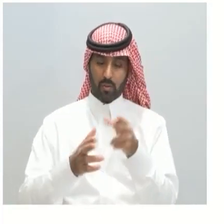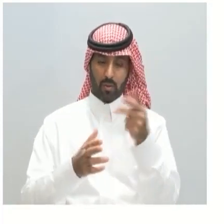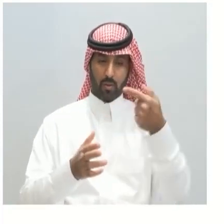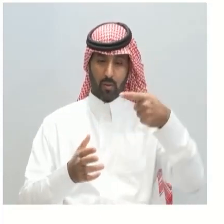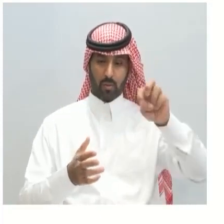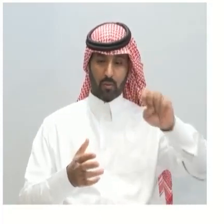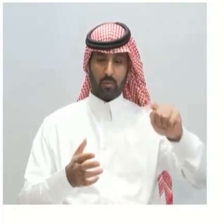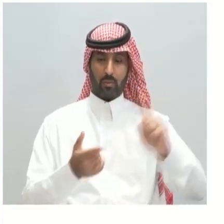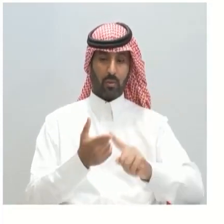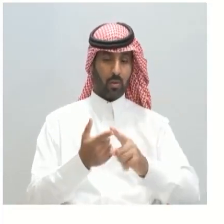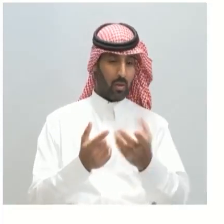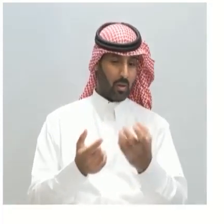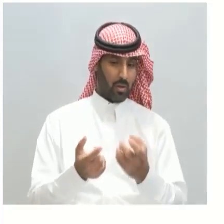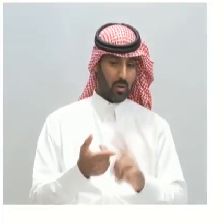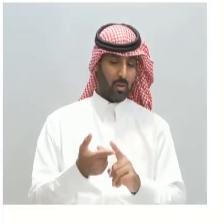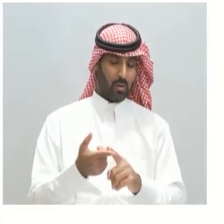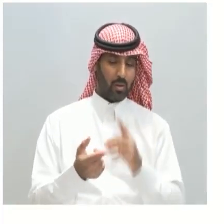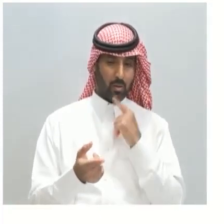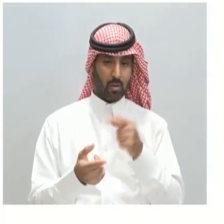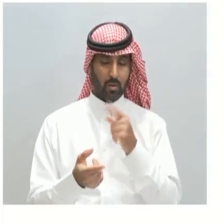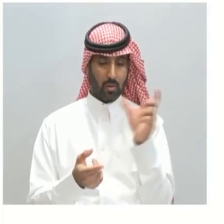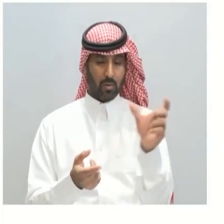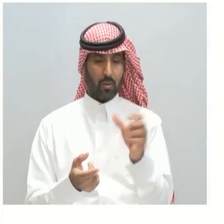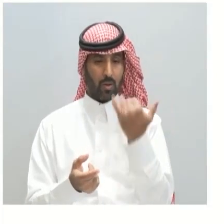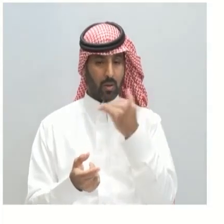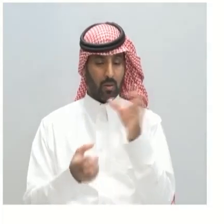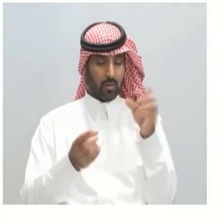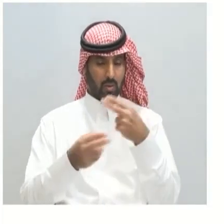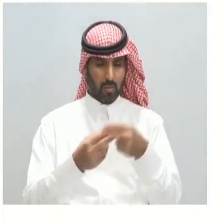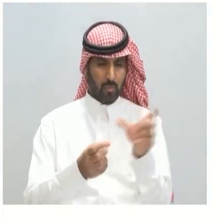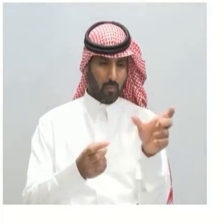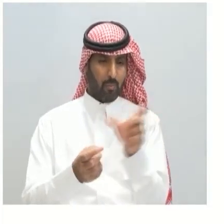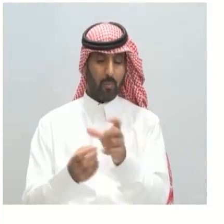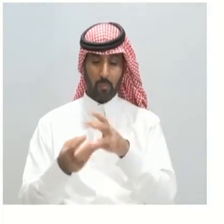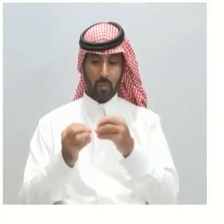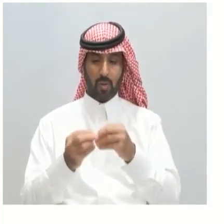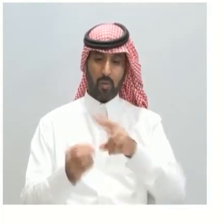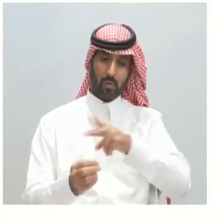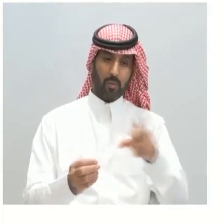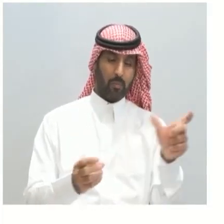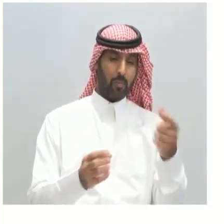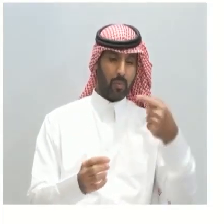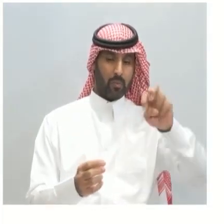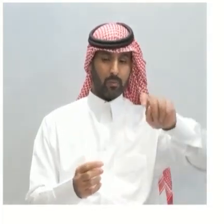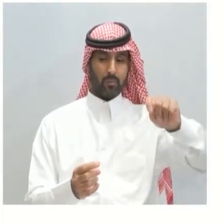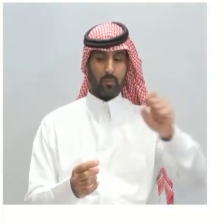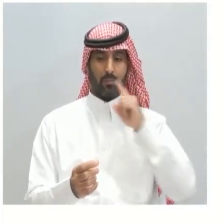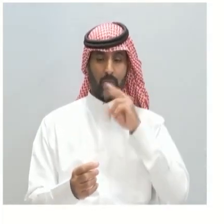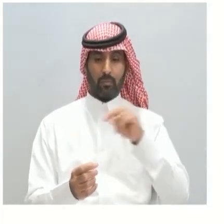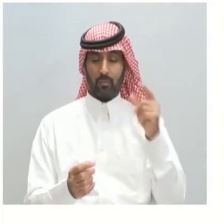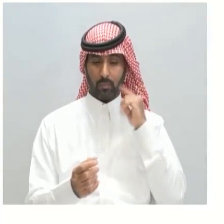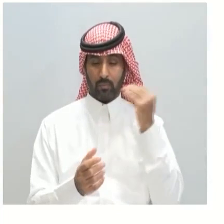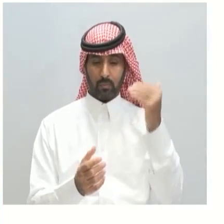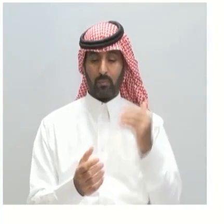probably one of the most frequently used words in English and has many different meanings. The following are a few of the most